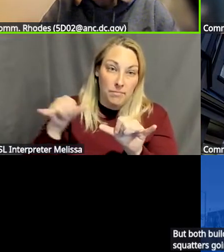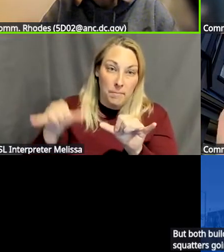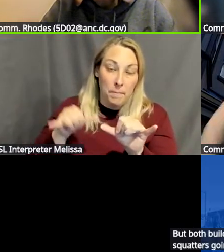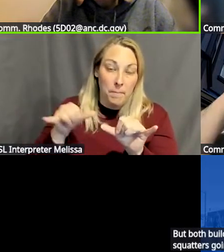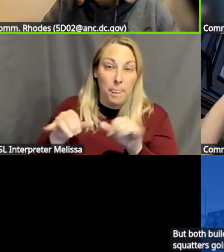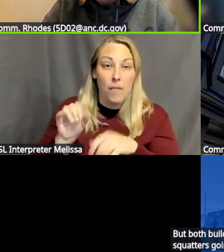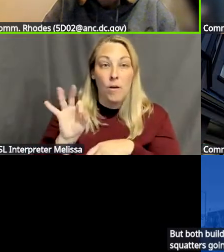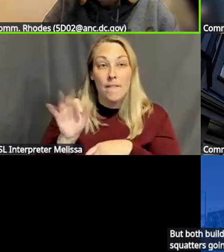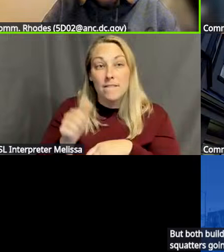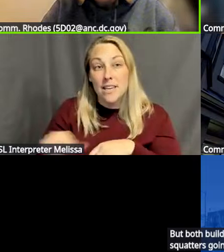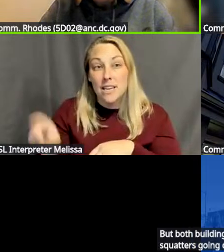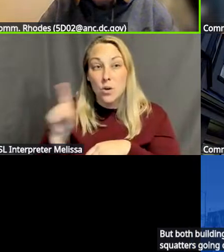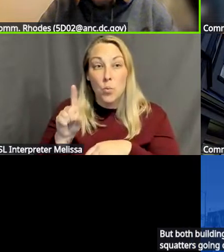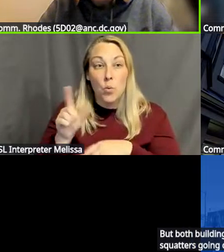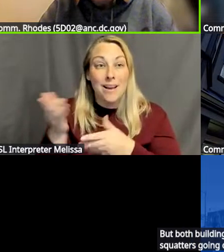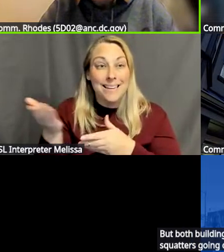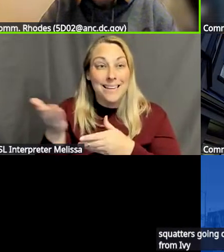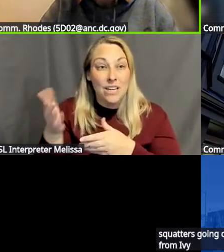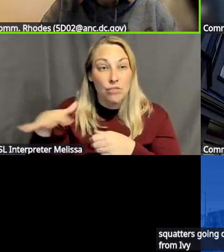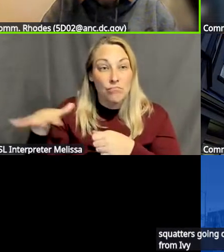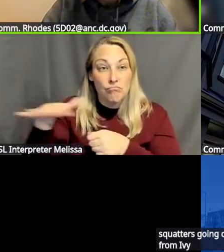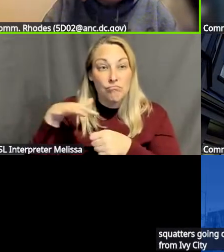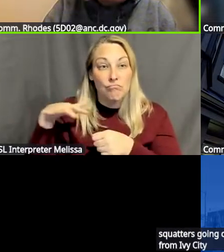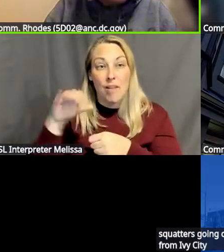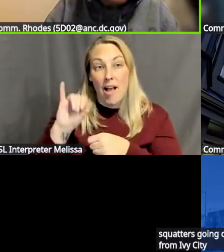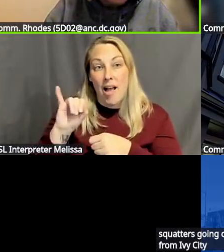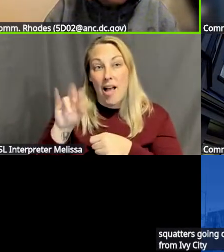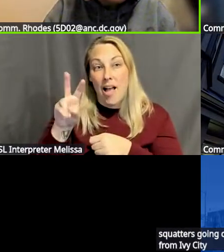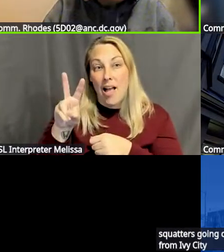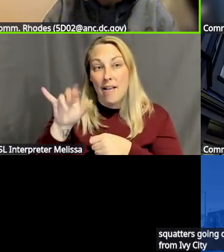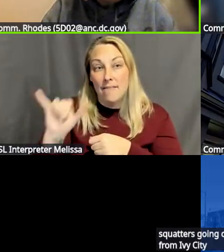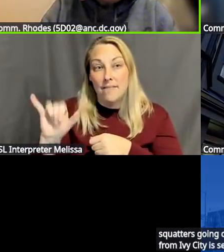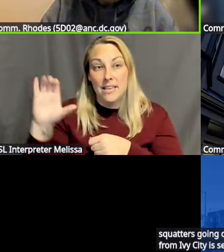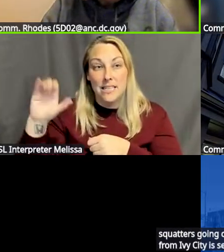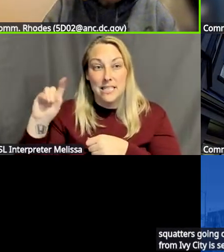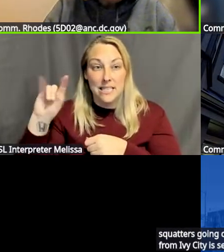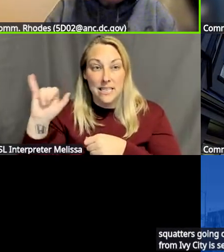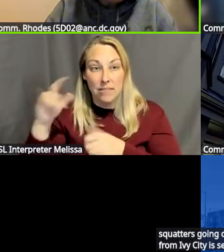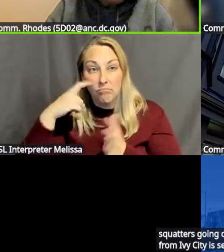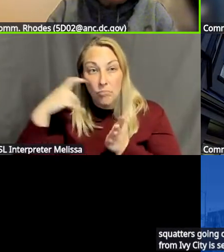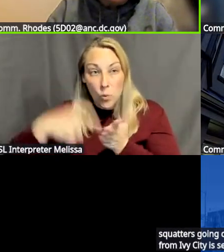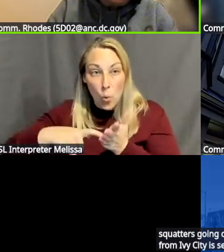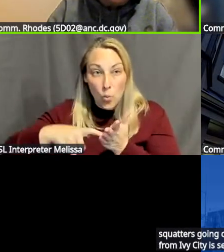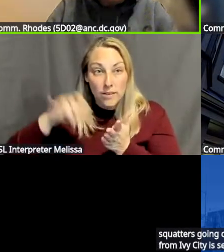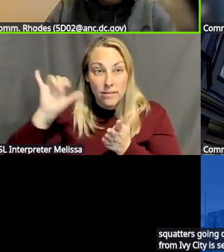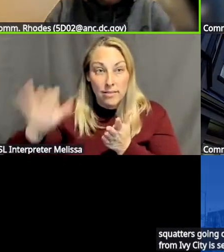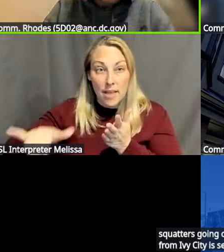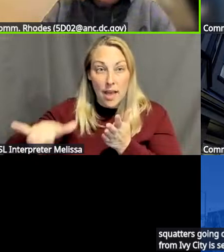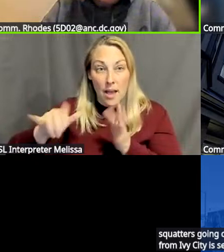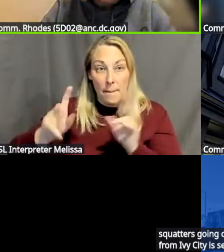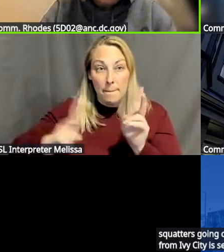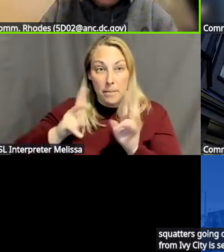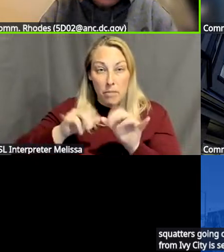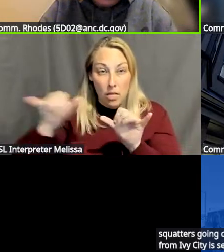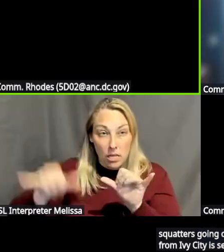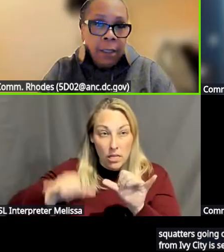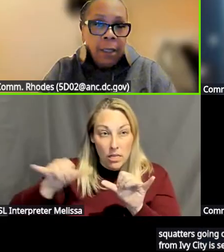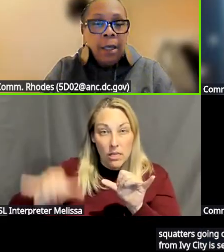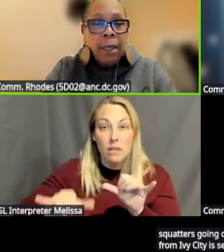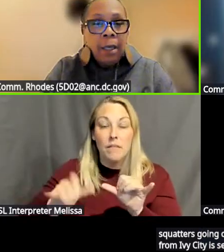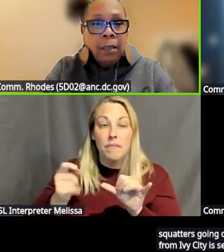here from Ivy City is seeing that happen, please contact me or contact